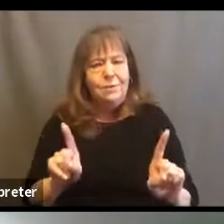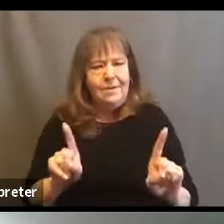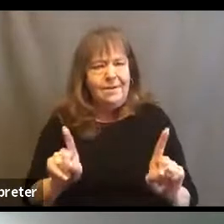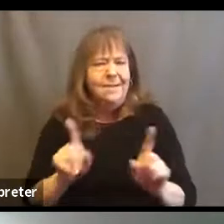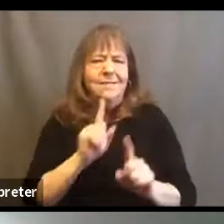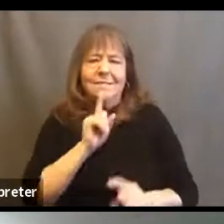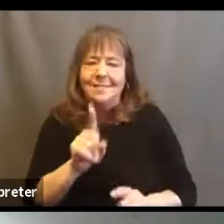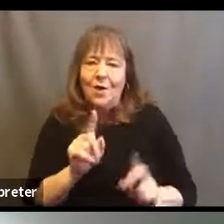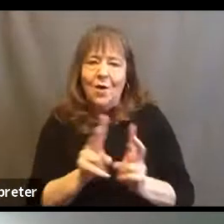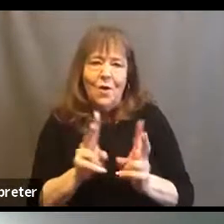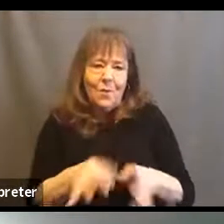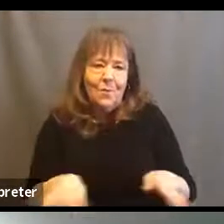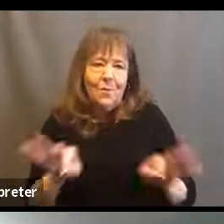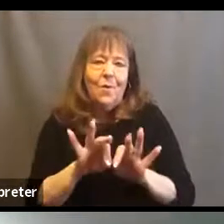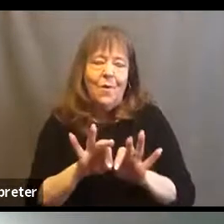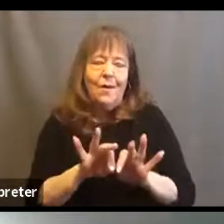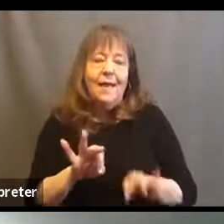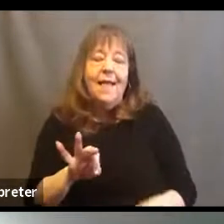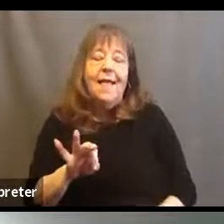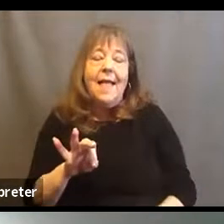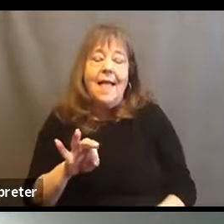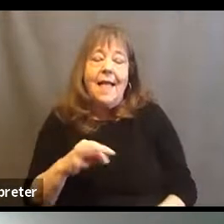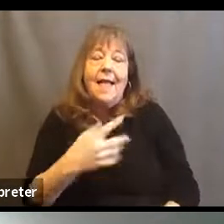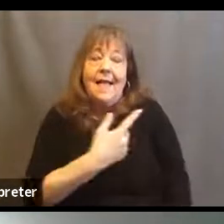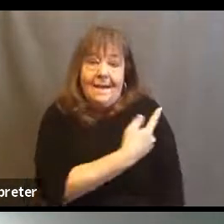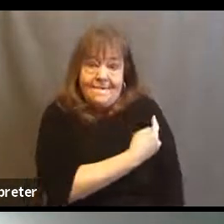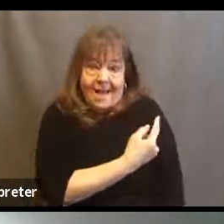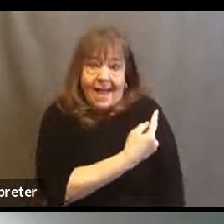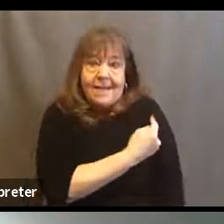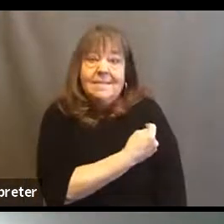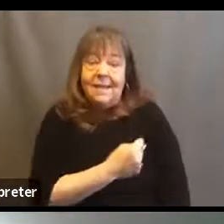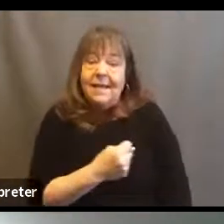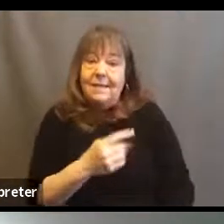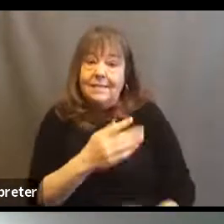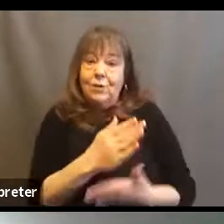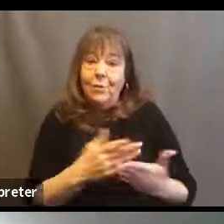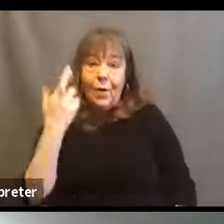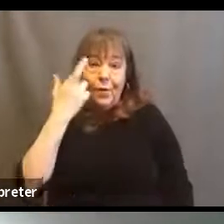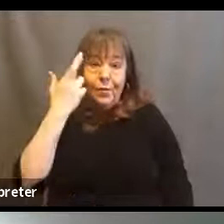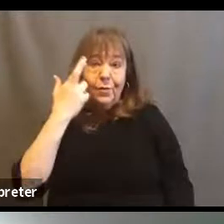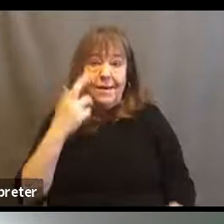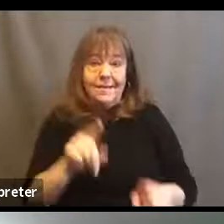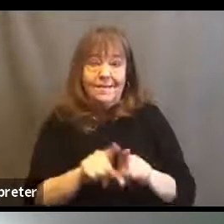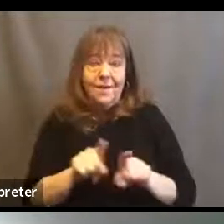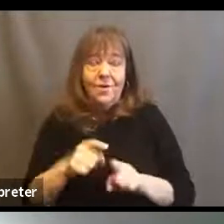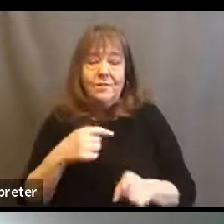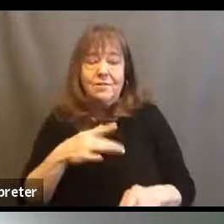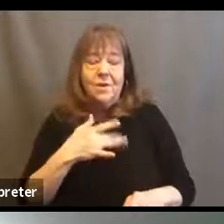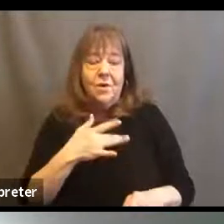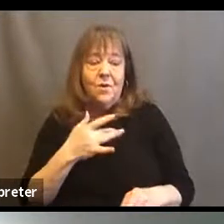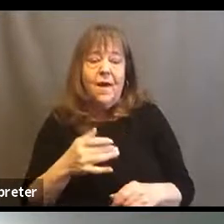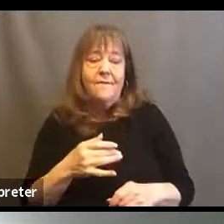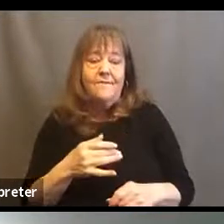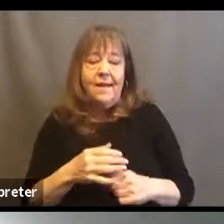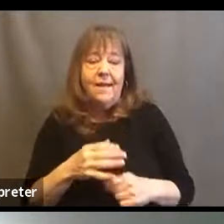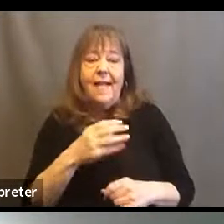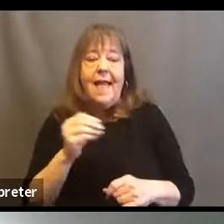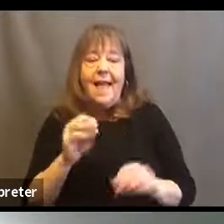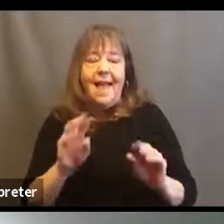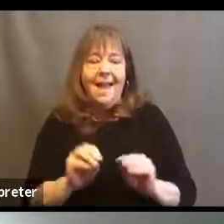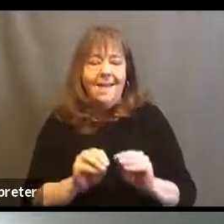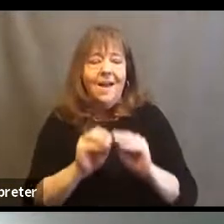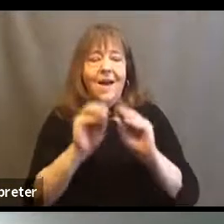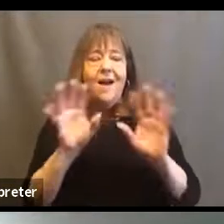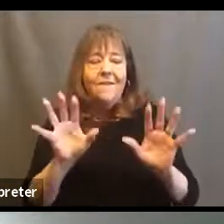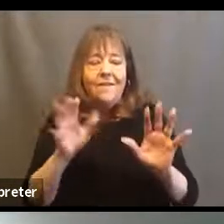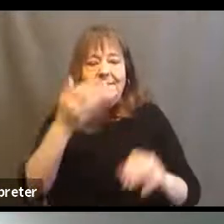critical. There's no question in my mind that the vaccines are part of the reason why we're seeing the drop off in numbers. And then obviously, I think